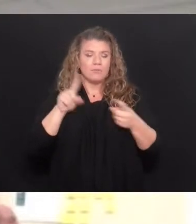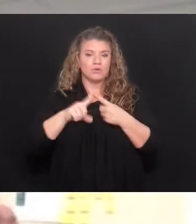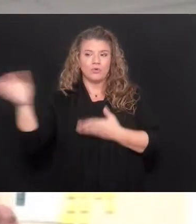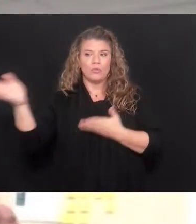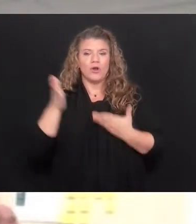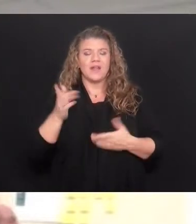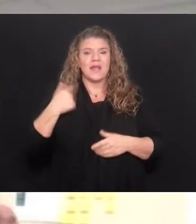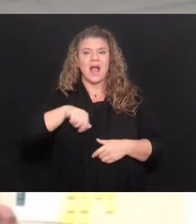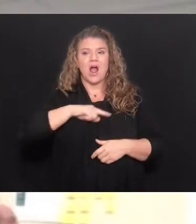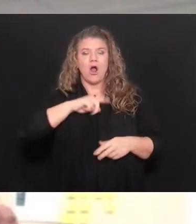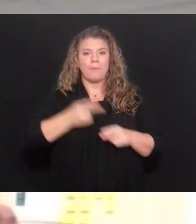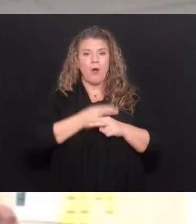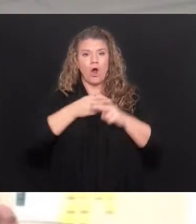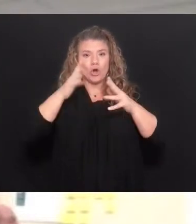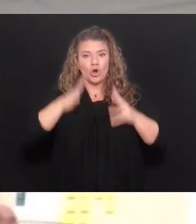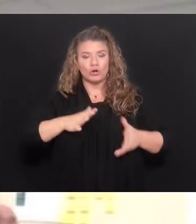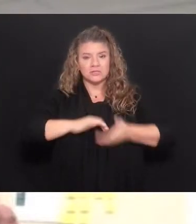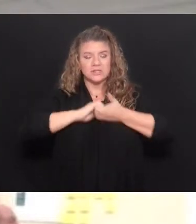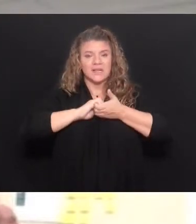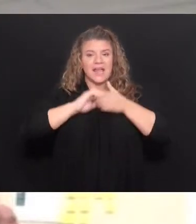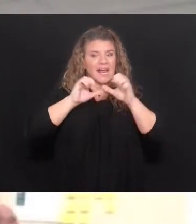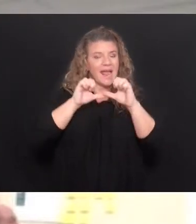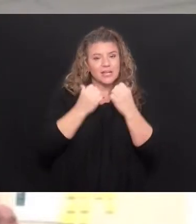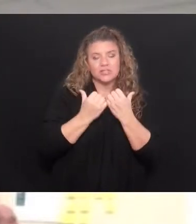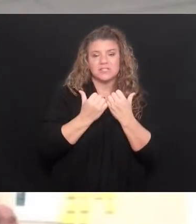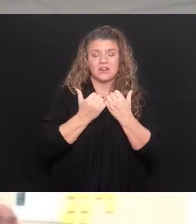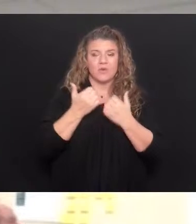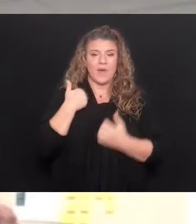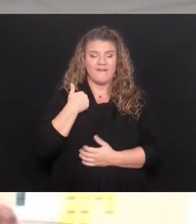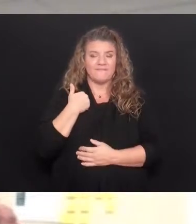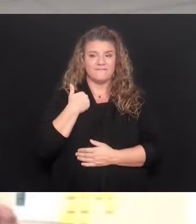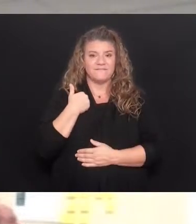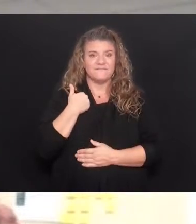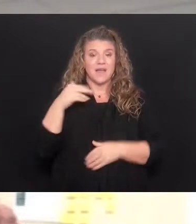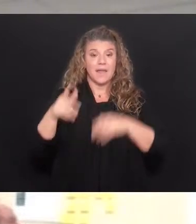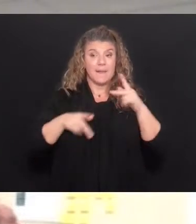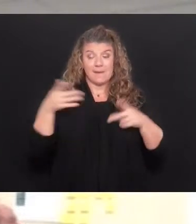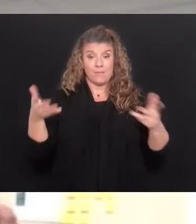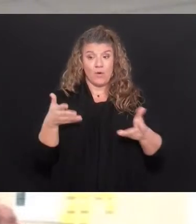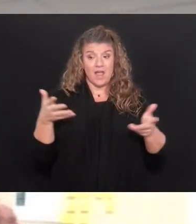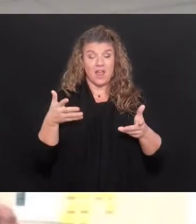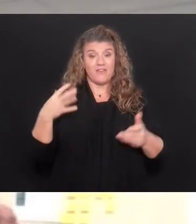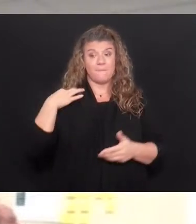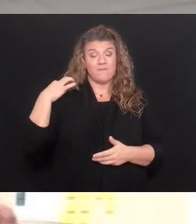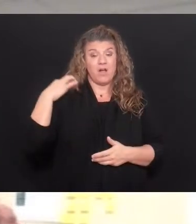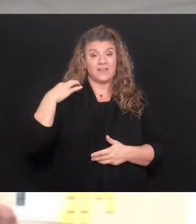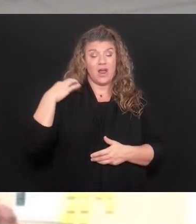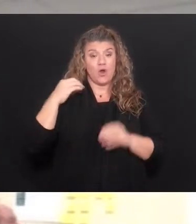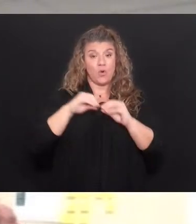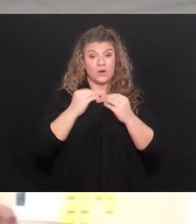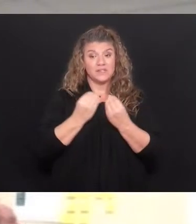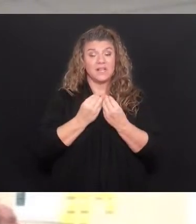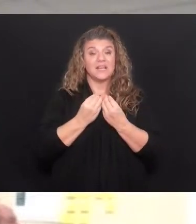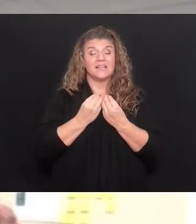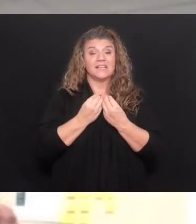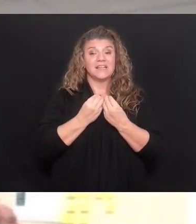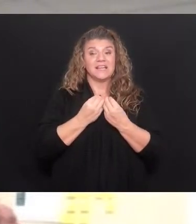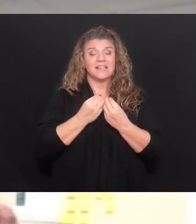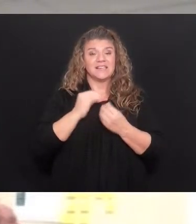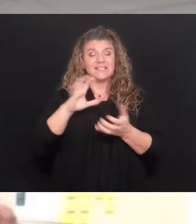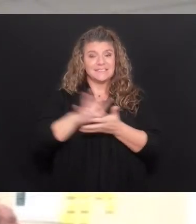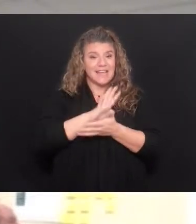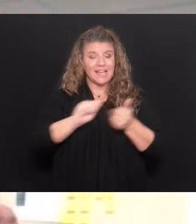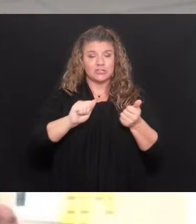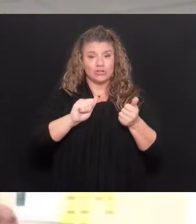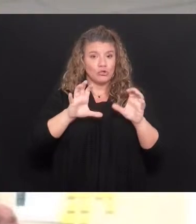in our partners, agencies. We've got folks here from our voluntary organizations active in disaster. We've